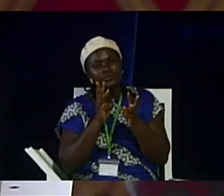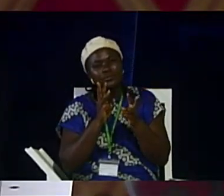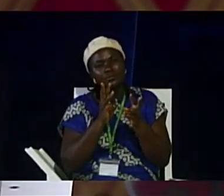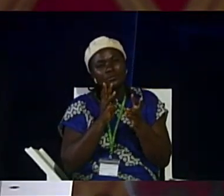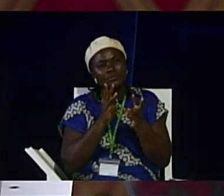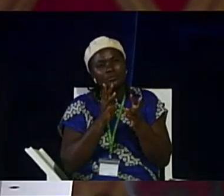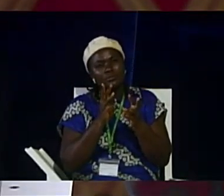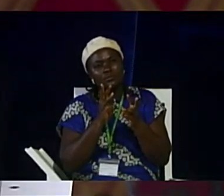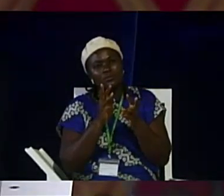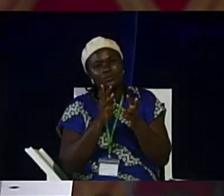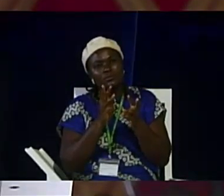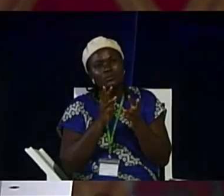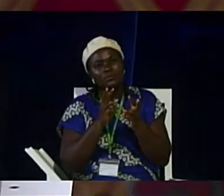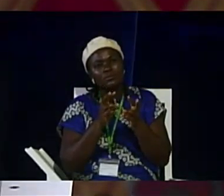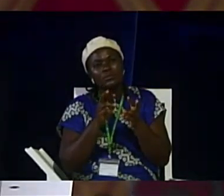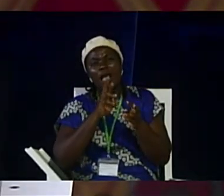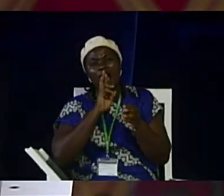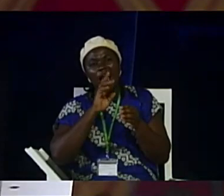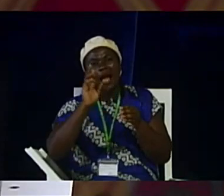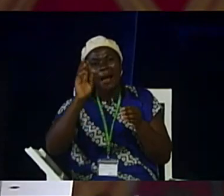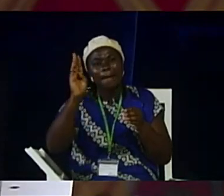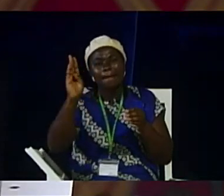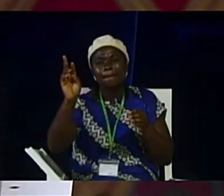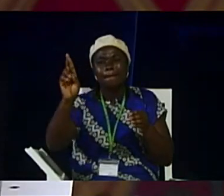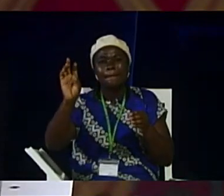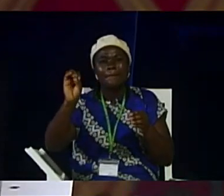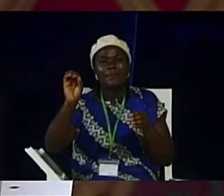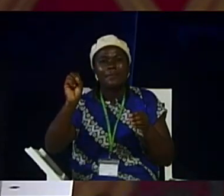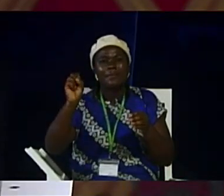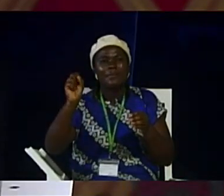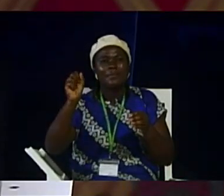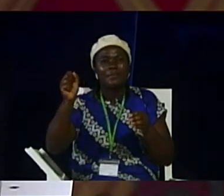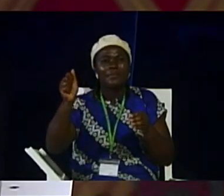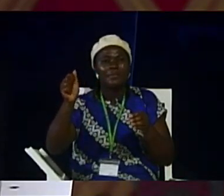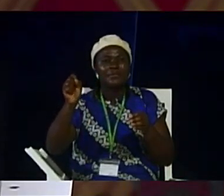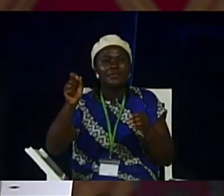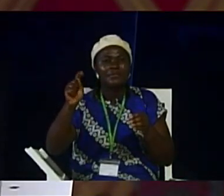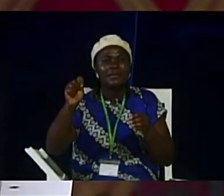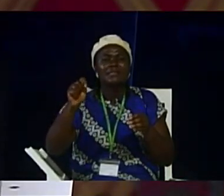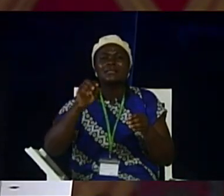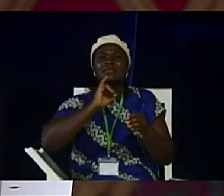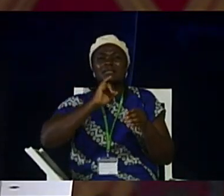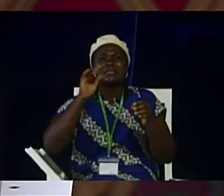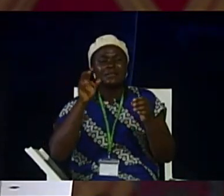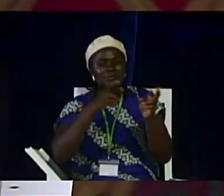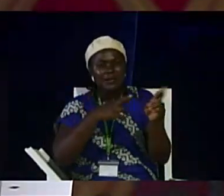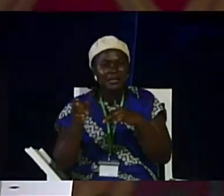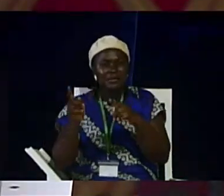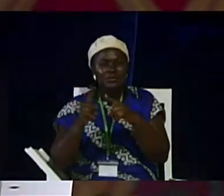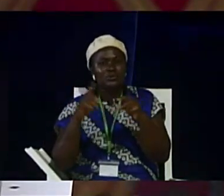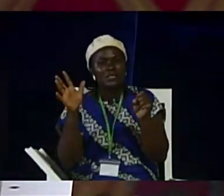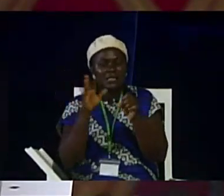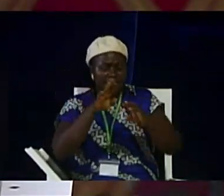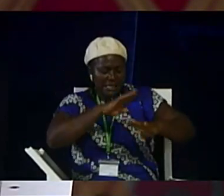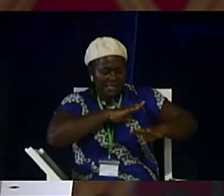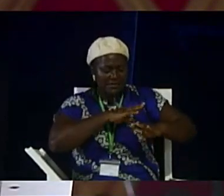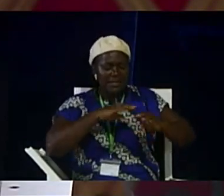Her bosom was ready to satisfy even before he